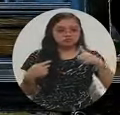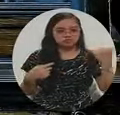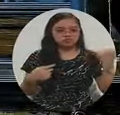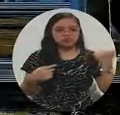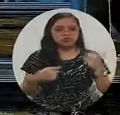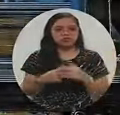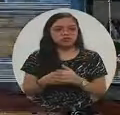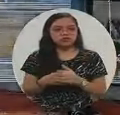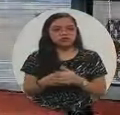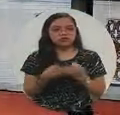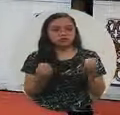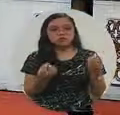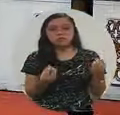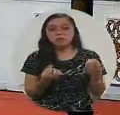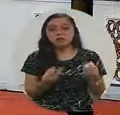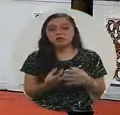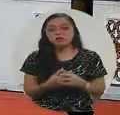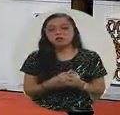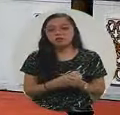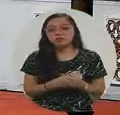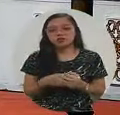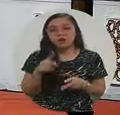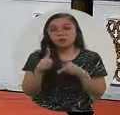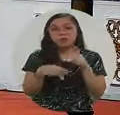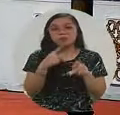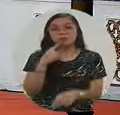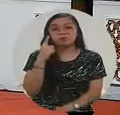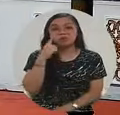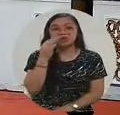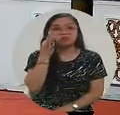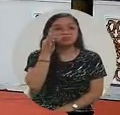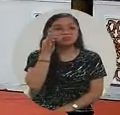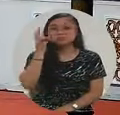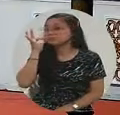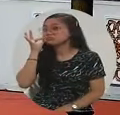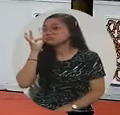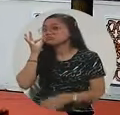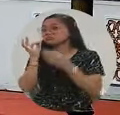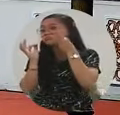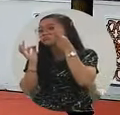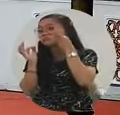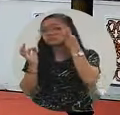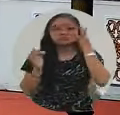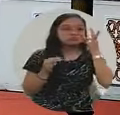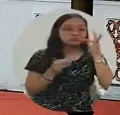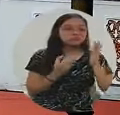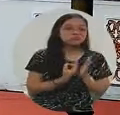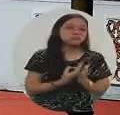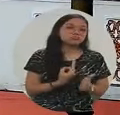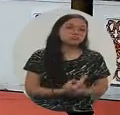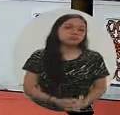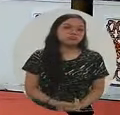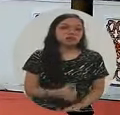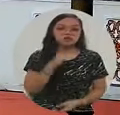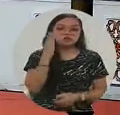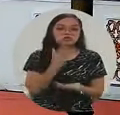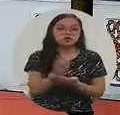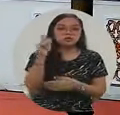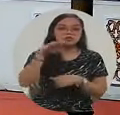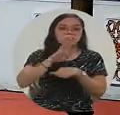hospital. Until today, Ruthie is the director. But I want you to see like this. If you are in the ministry, or if you